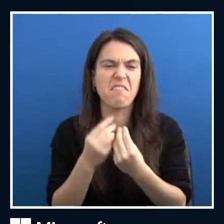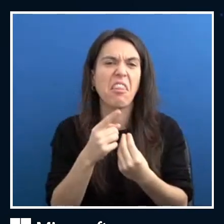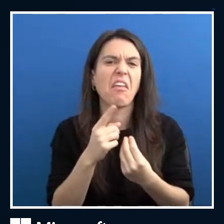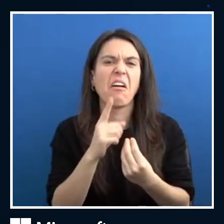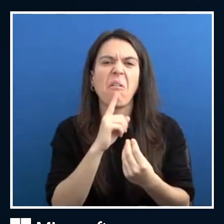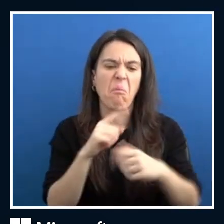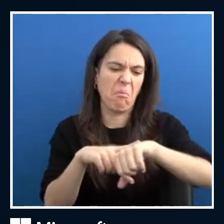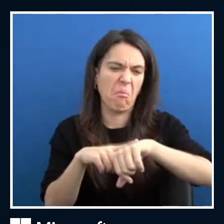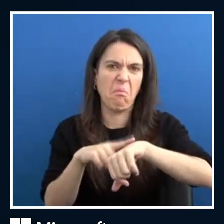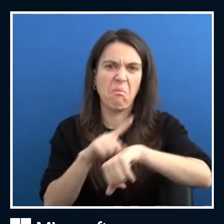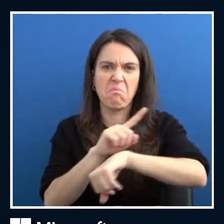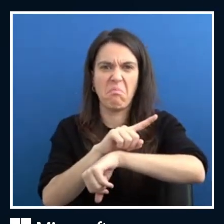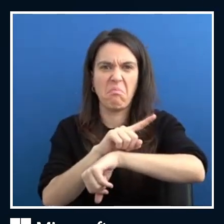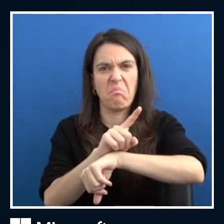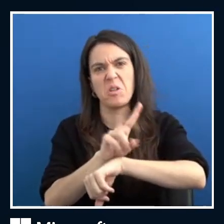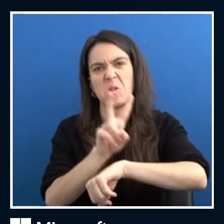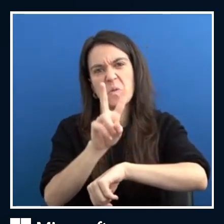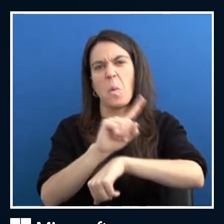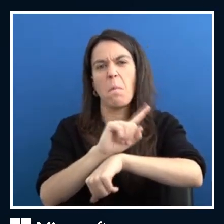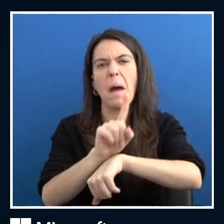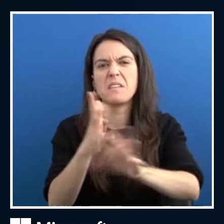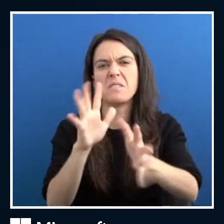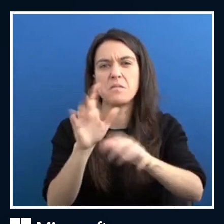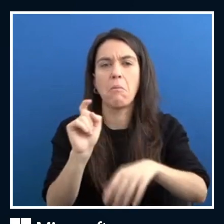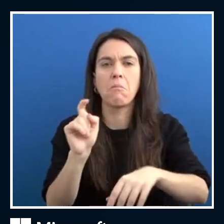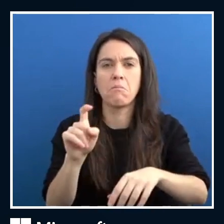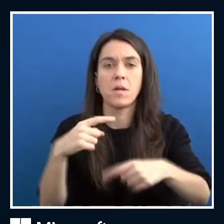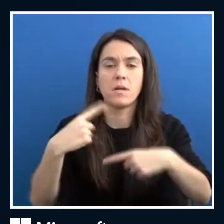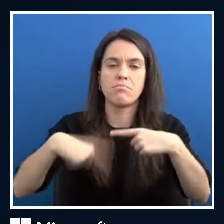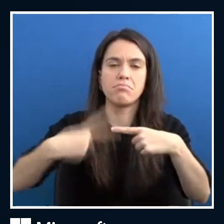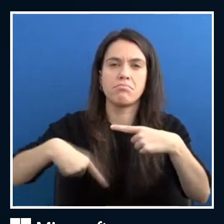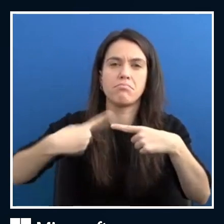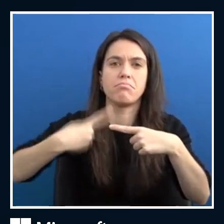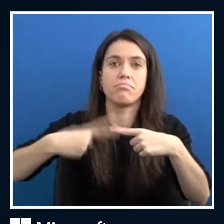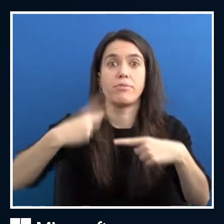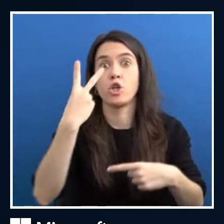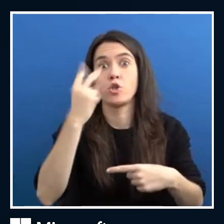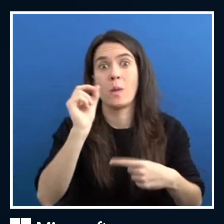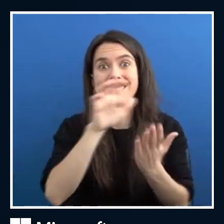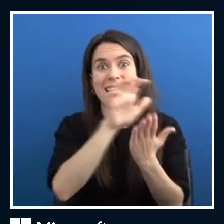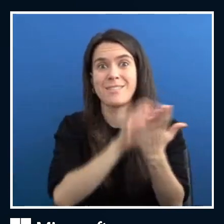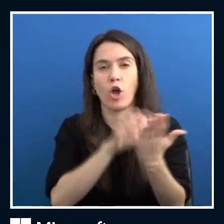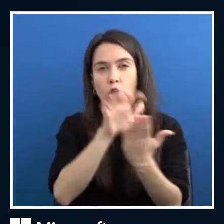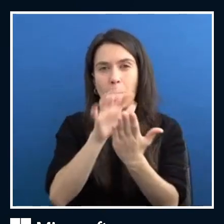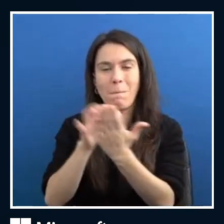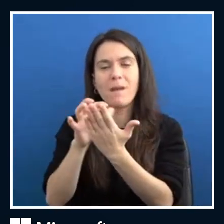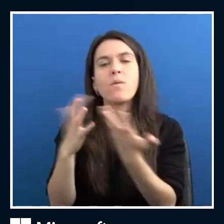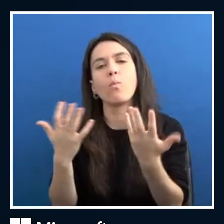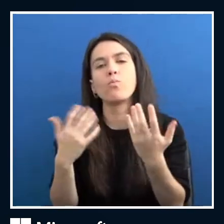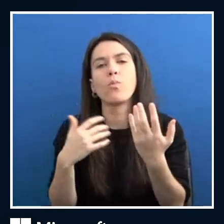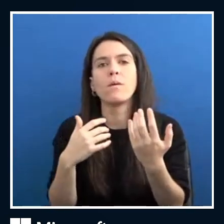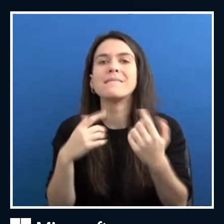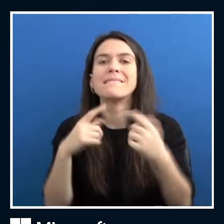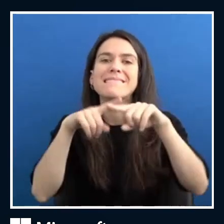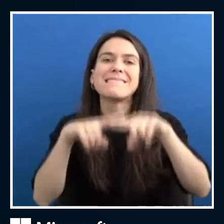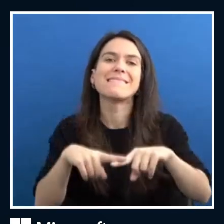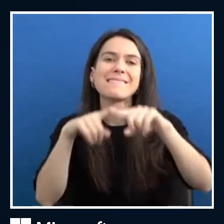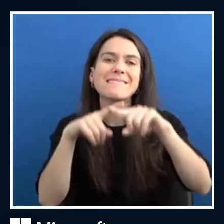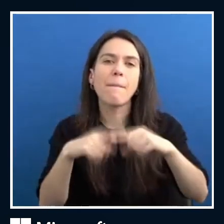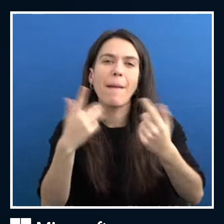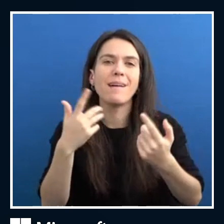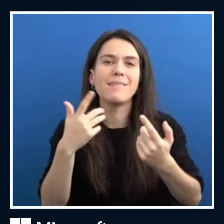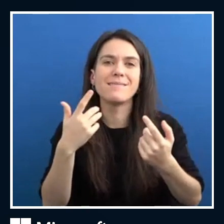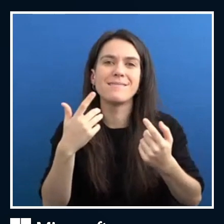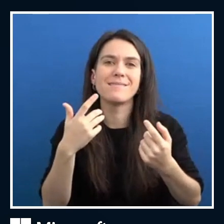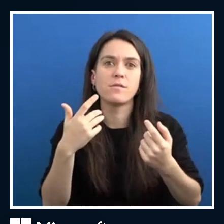2 minutes or something for 20 documents. And of course, it also depends on the amount of cognitive skills